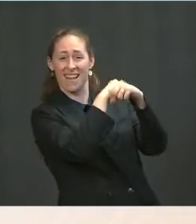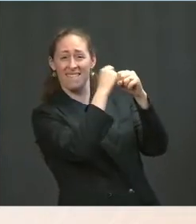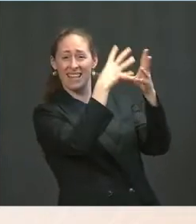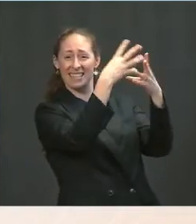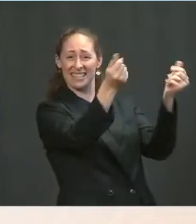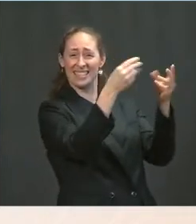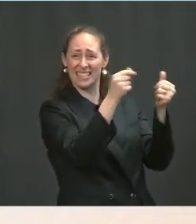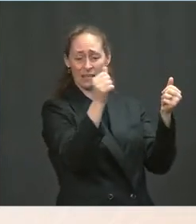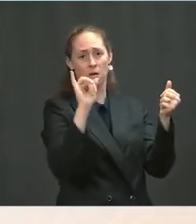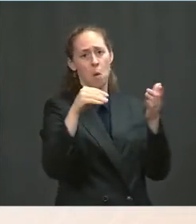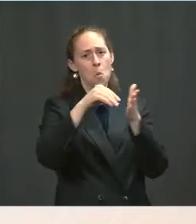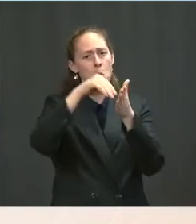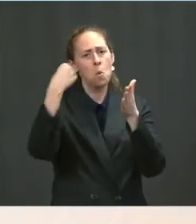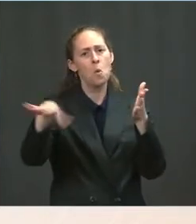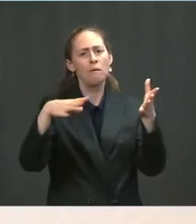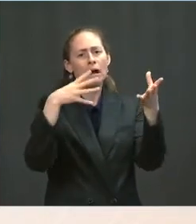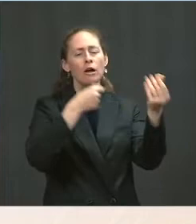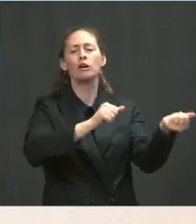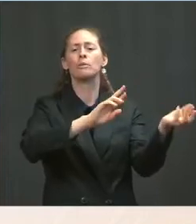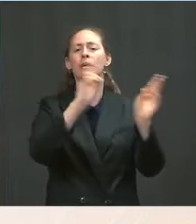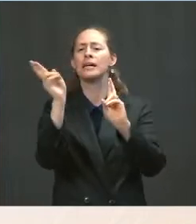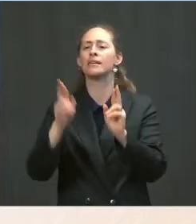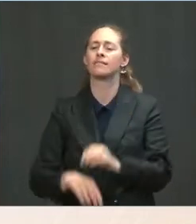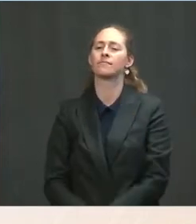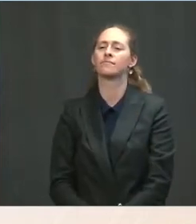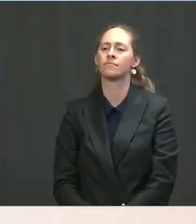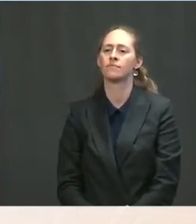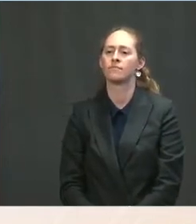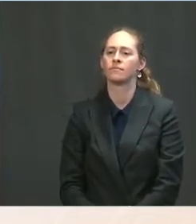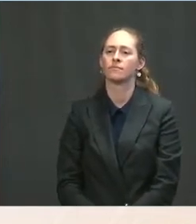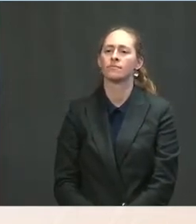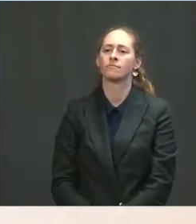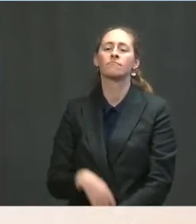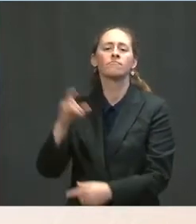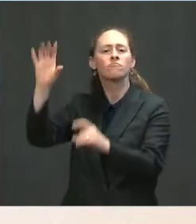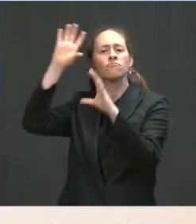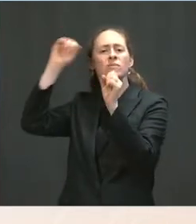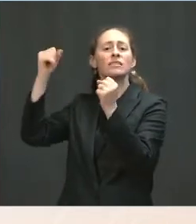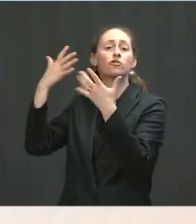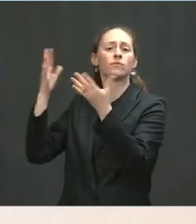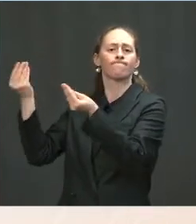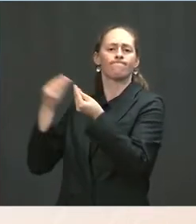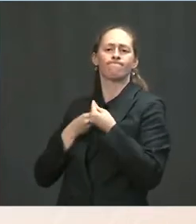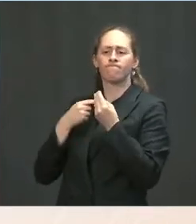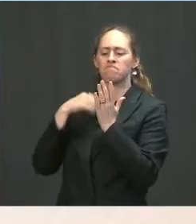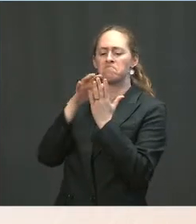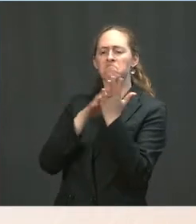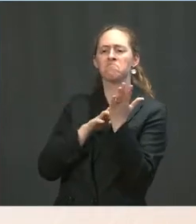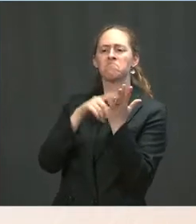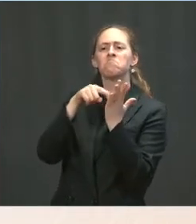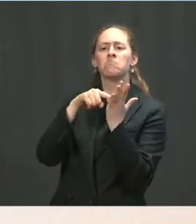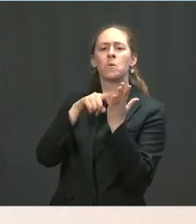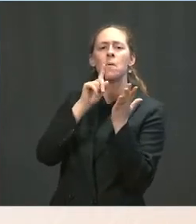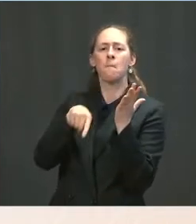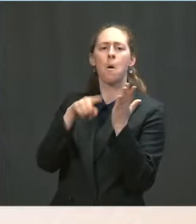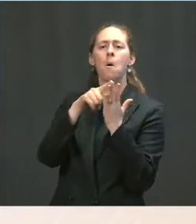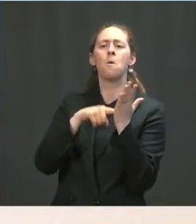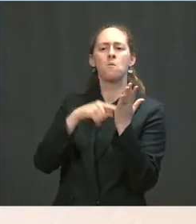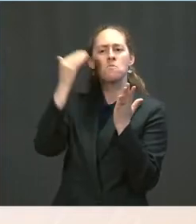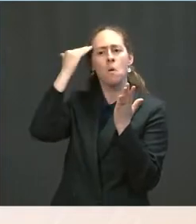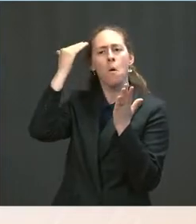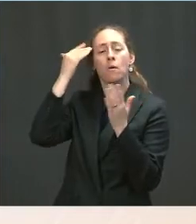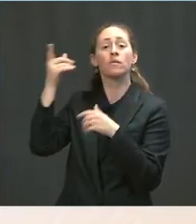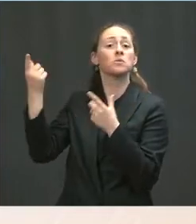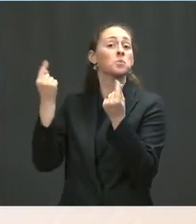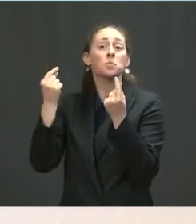how wildfires are impacting communities across the country, and he will continue to closely monitor